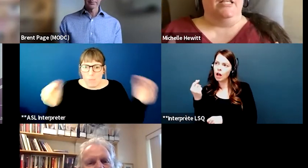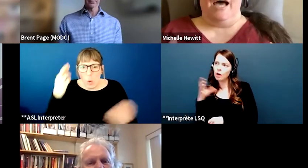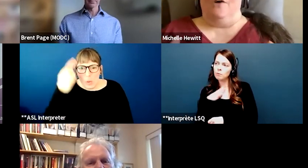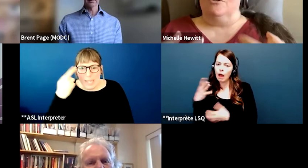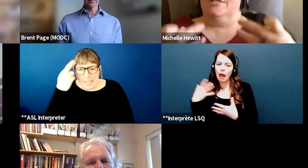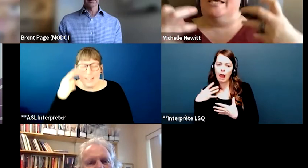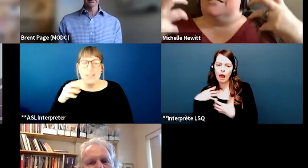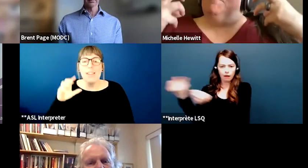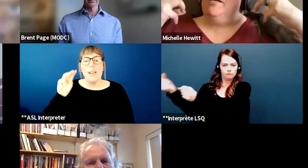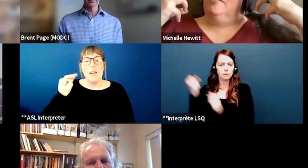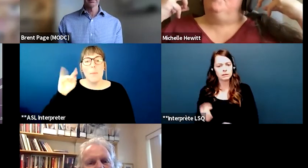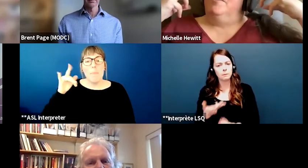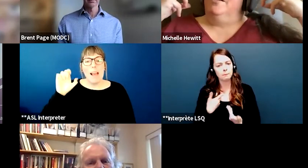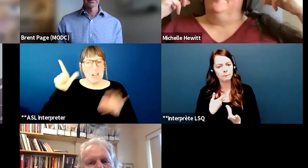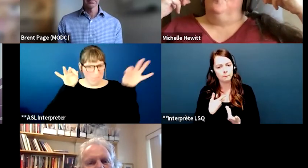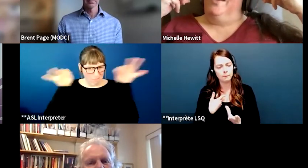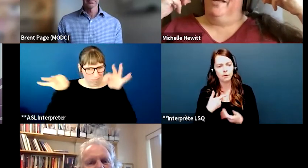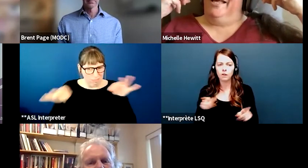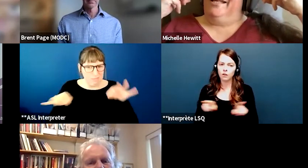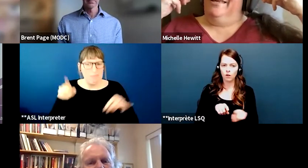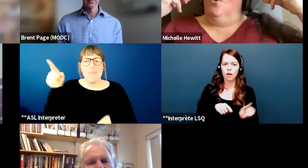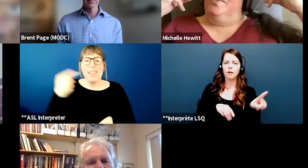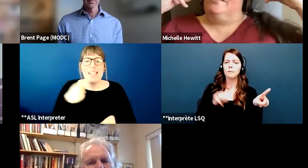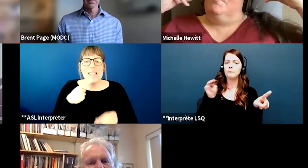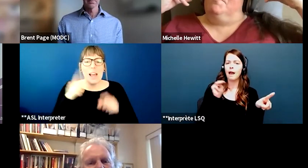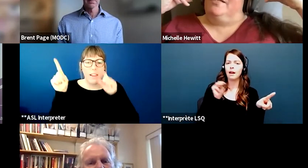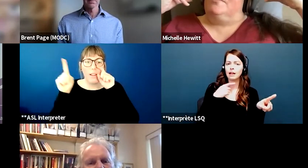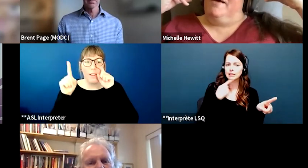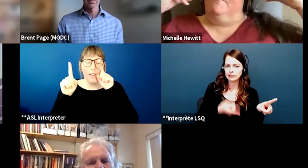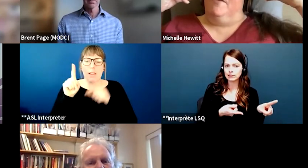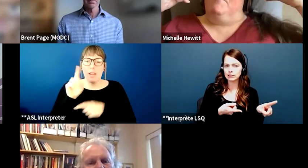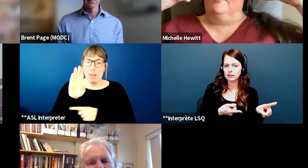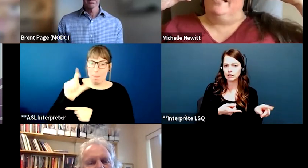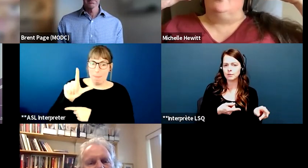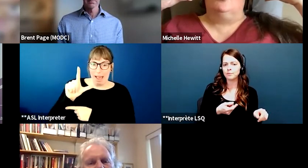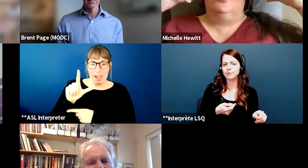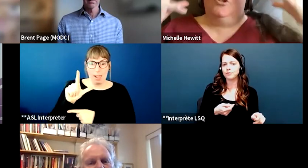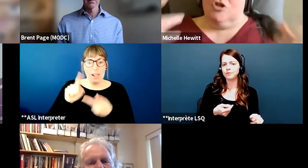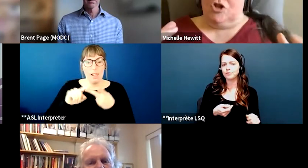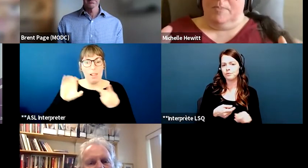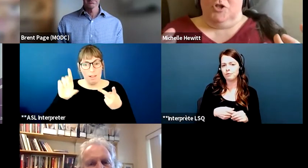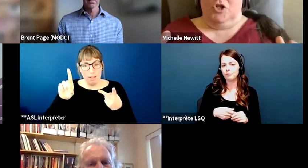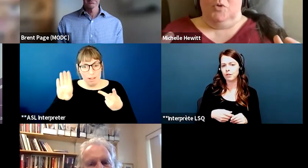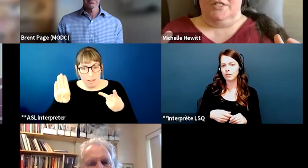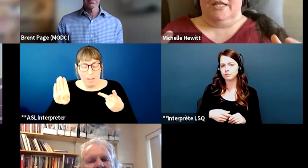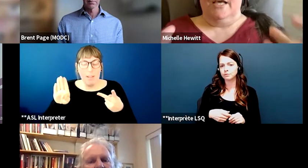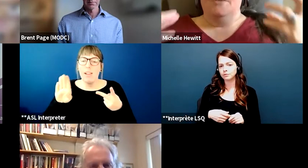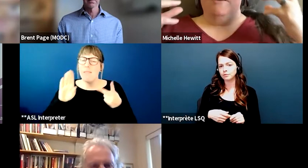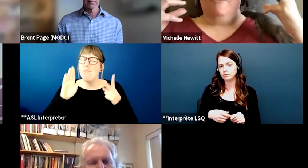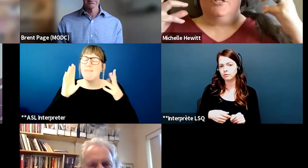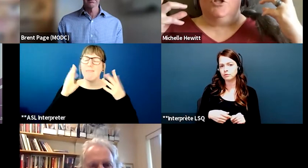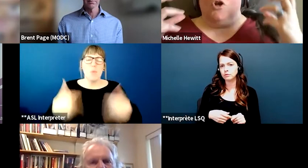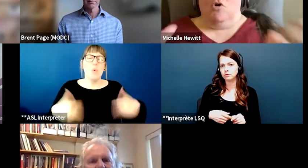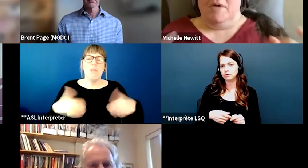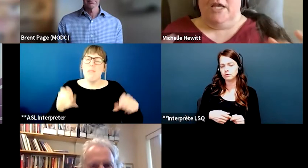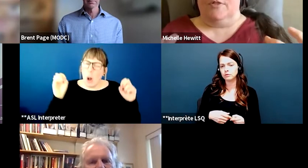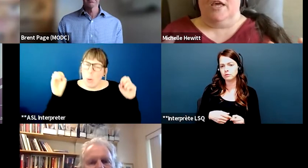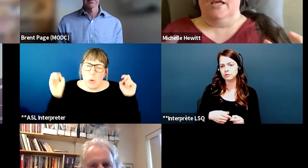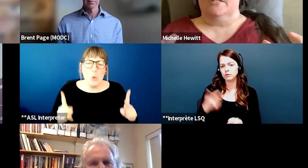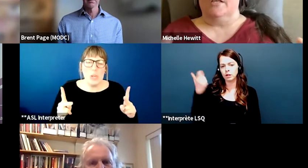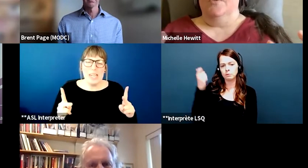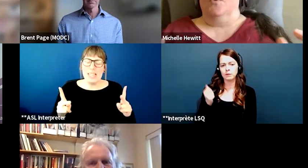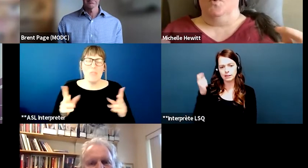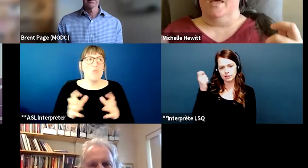Michael laid out, this bill, when it, you know, this benefit presents such opportunity. There are so